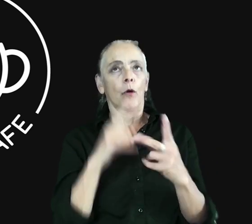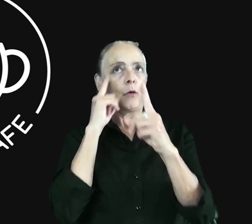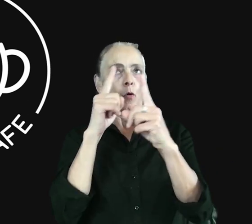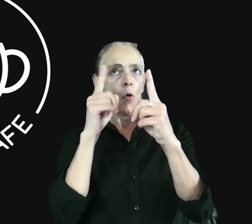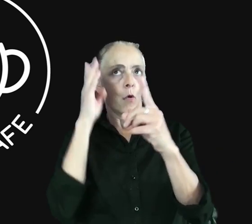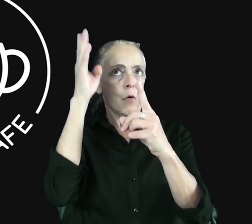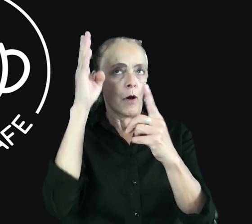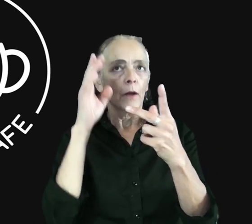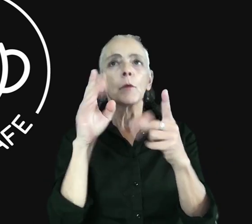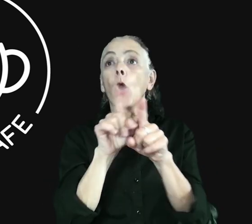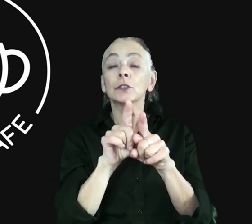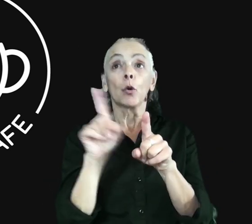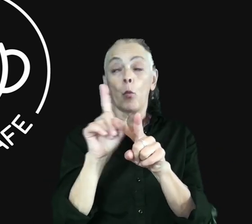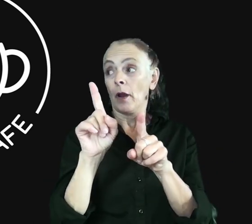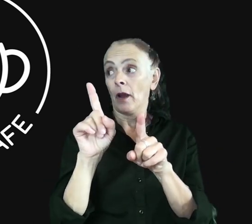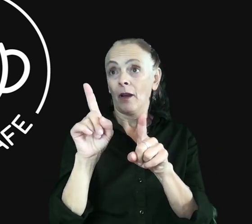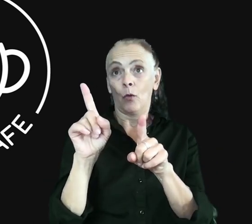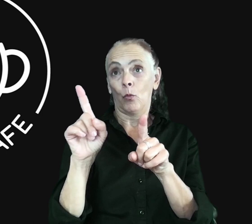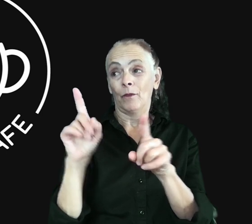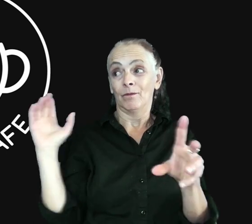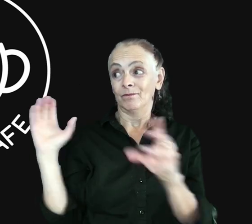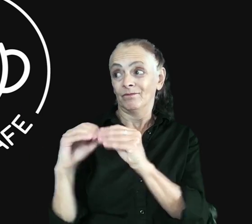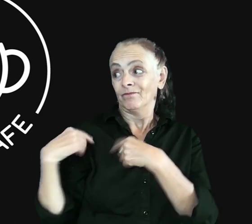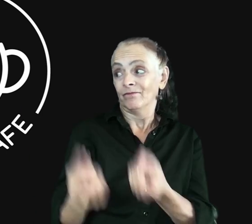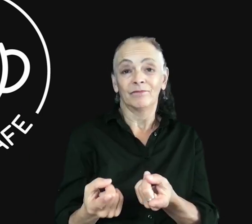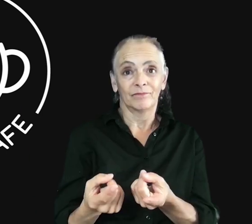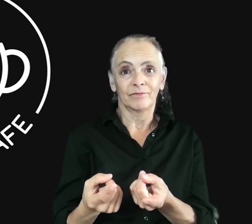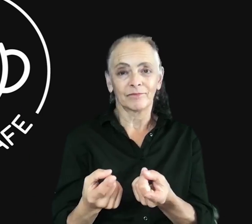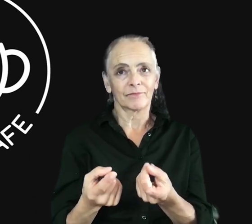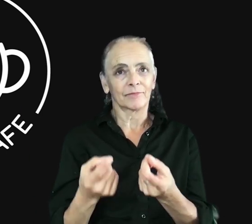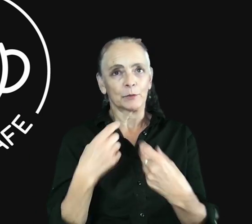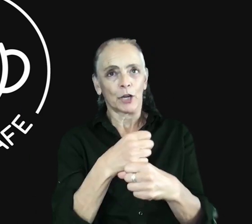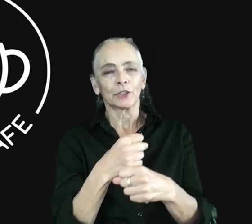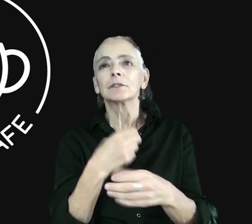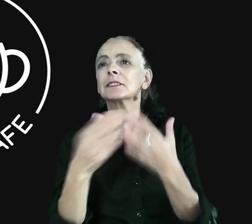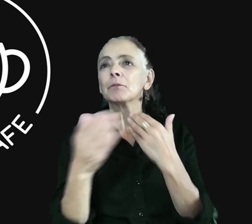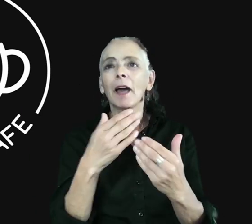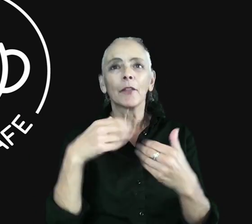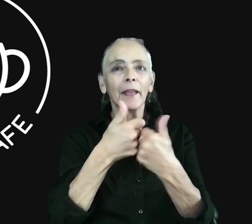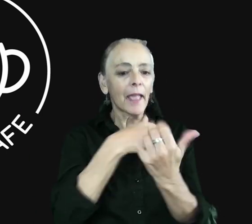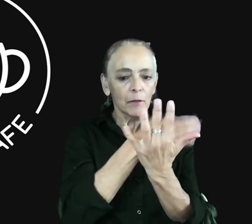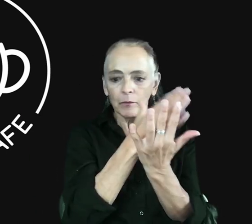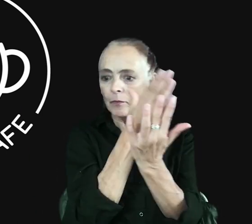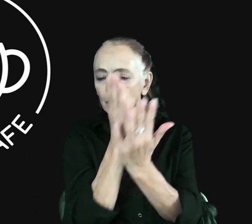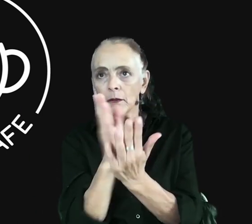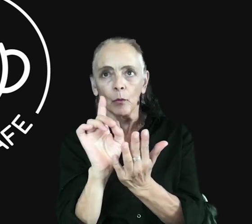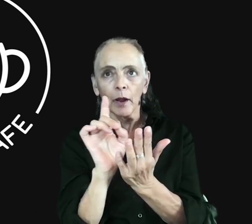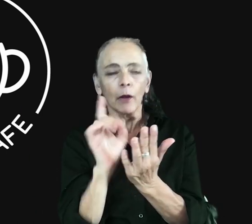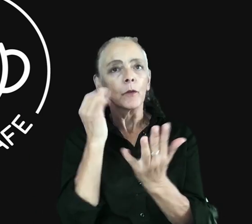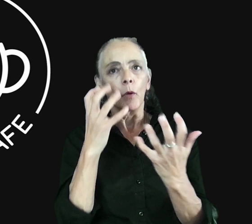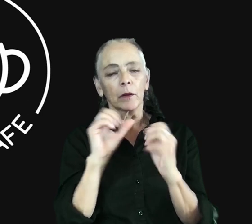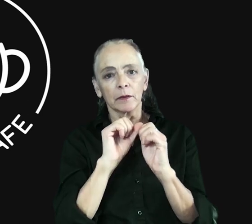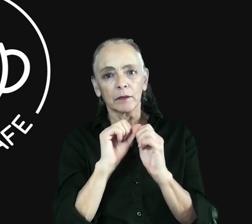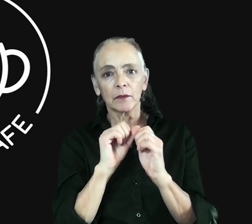understand where we've come from and that's regardless of the of the state of the game that you're on right it's that if you're trying to continue